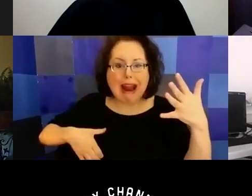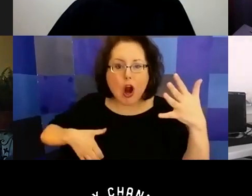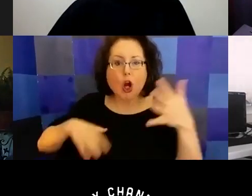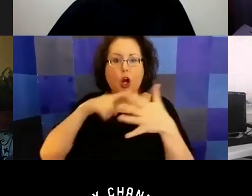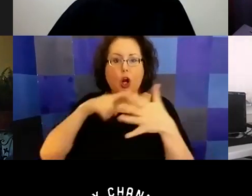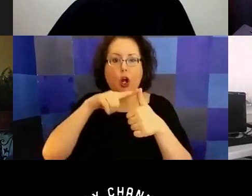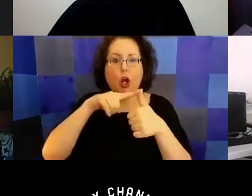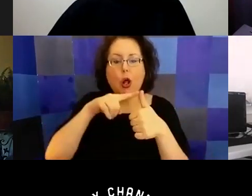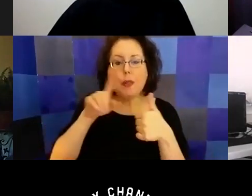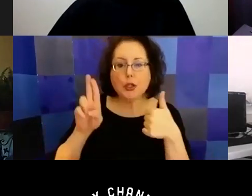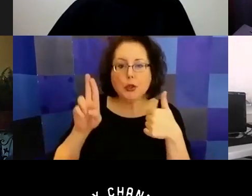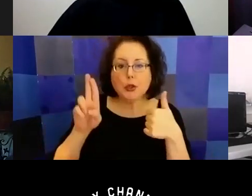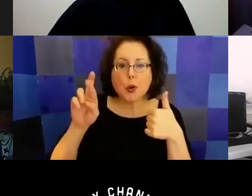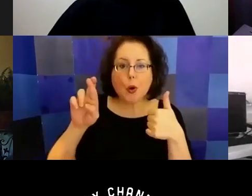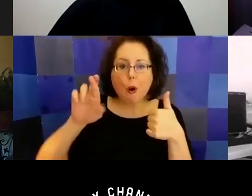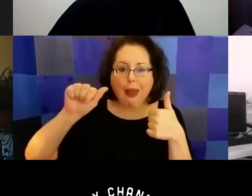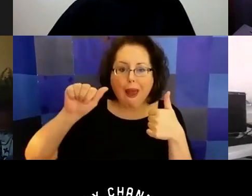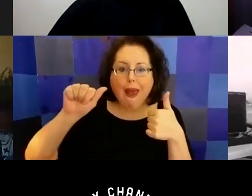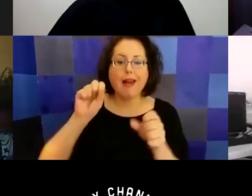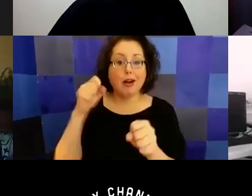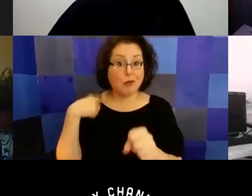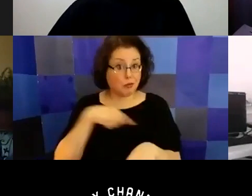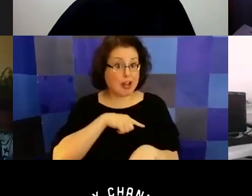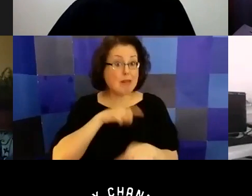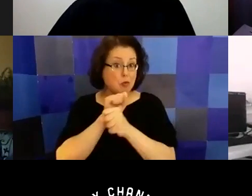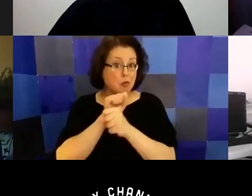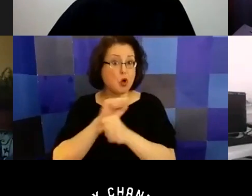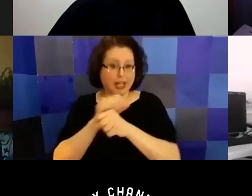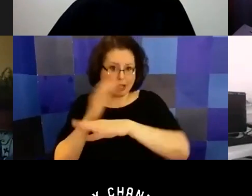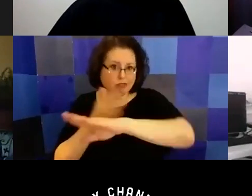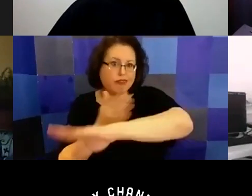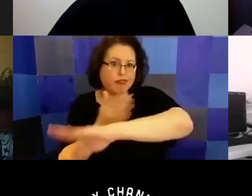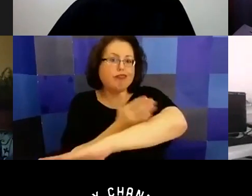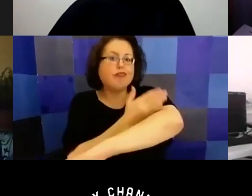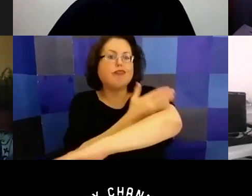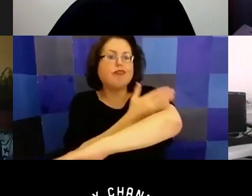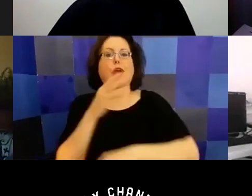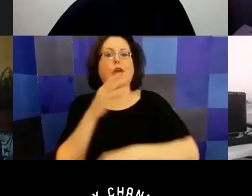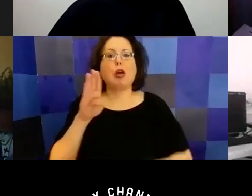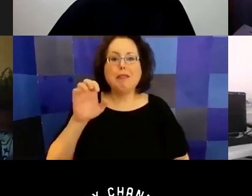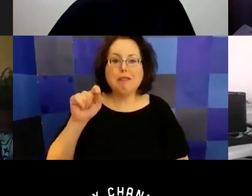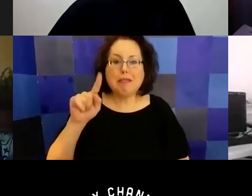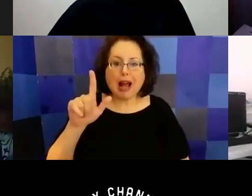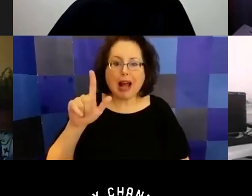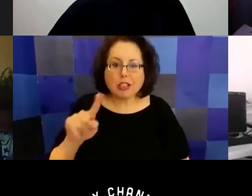to begin the process of restoring the Belts Hooper School. The school is